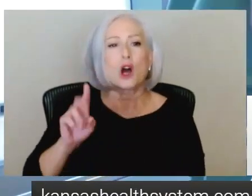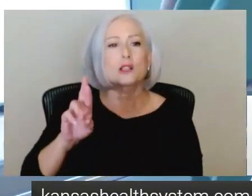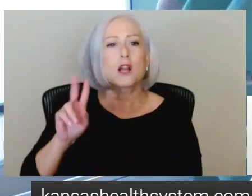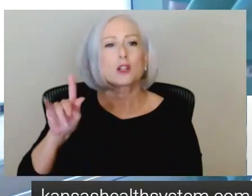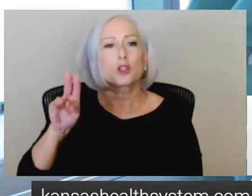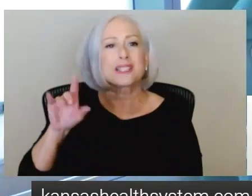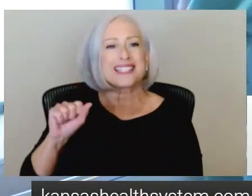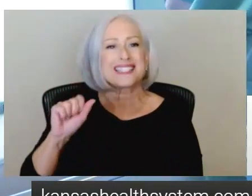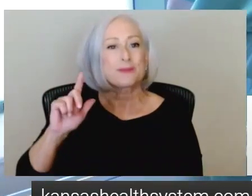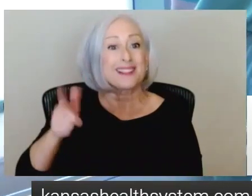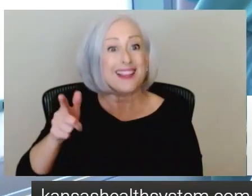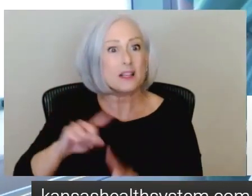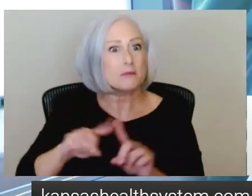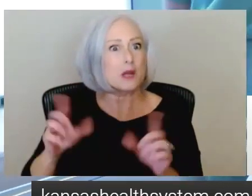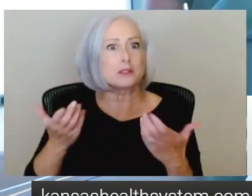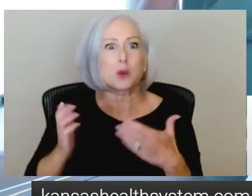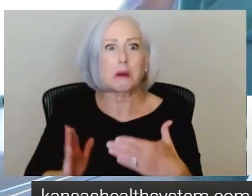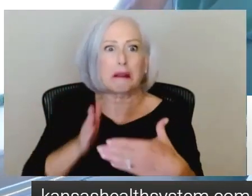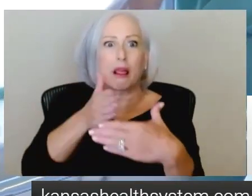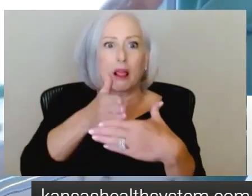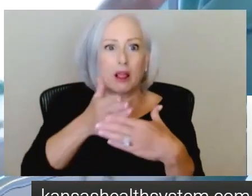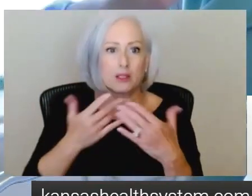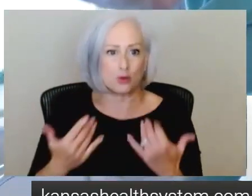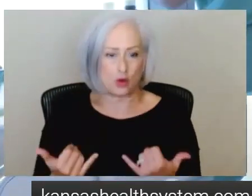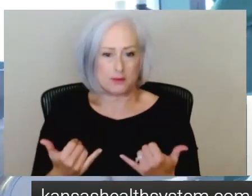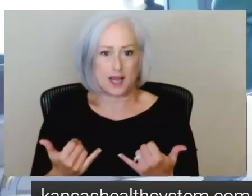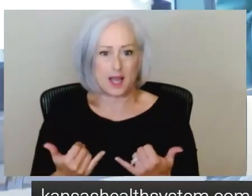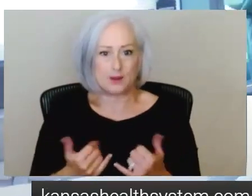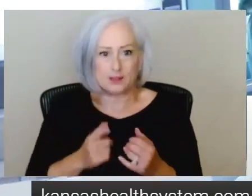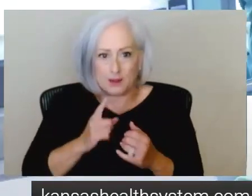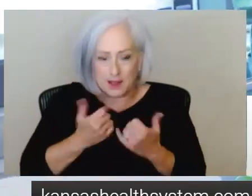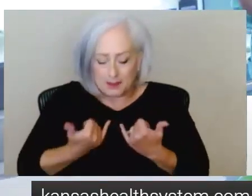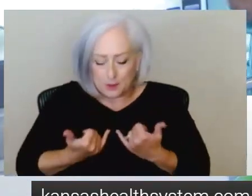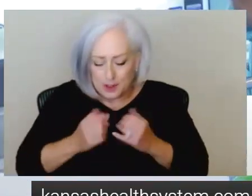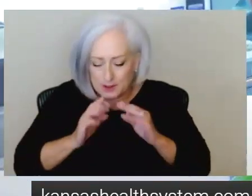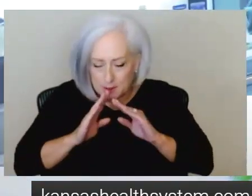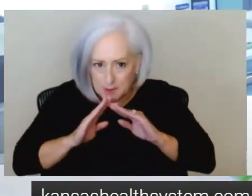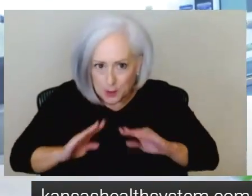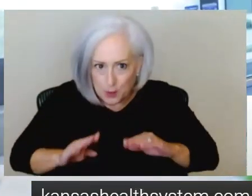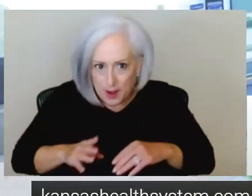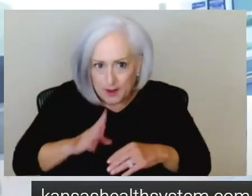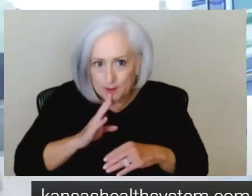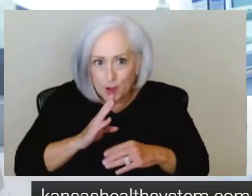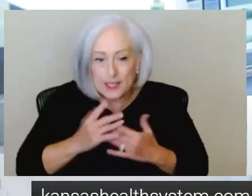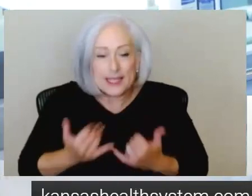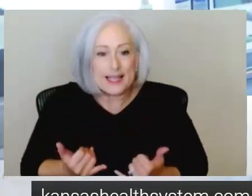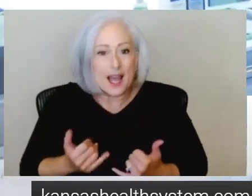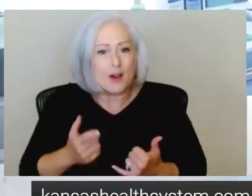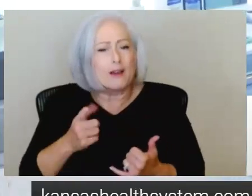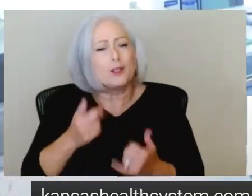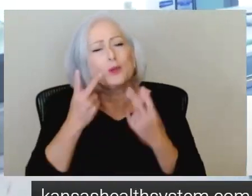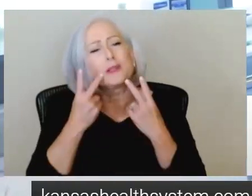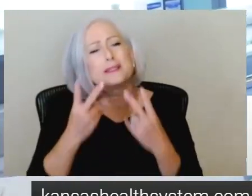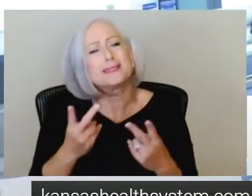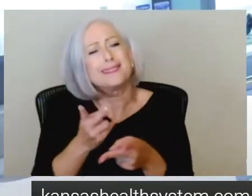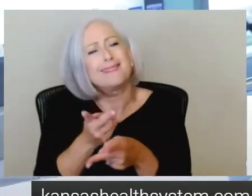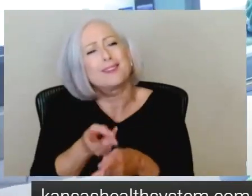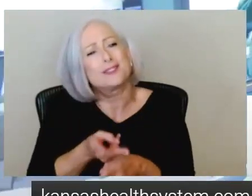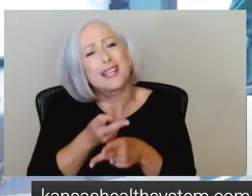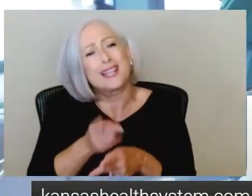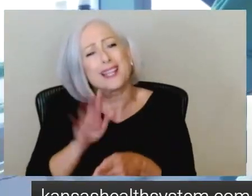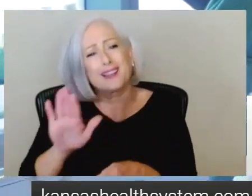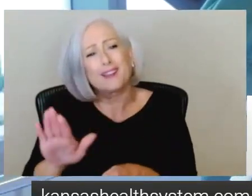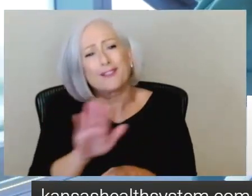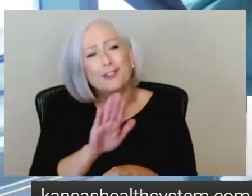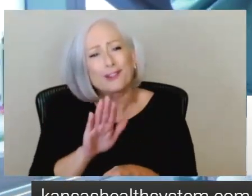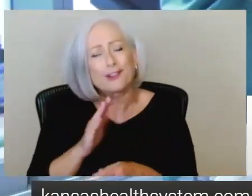interrupt. This is such an important, I'm keeping my voice down. This is an important interaction. They're so caring. You can see that he's been patting